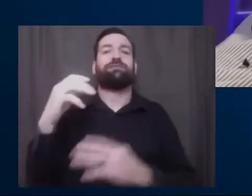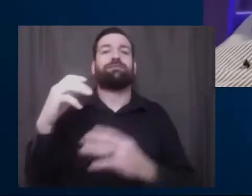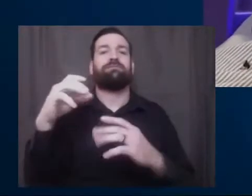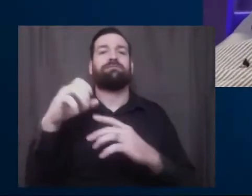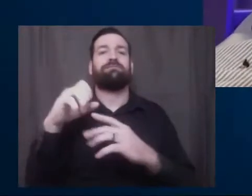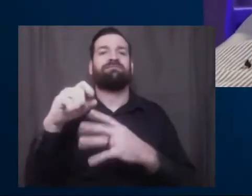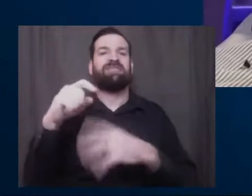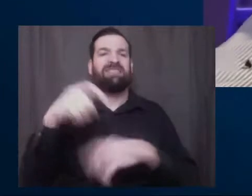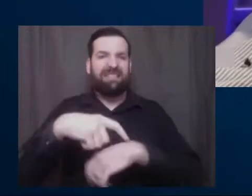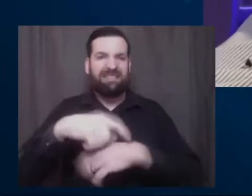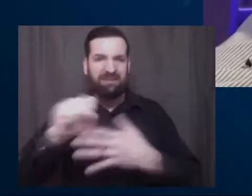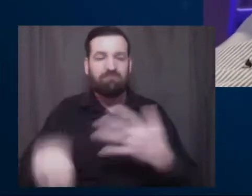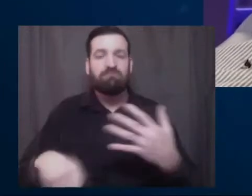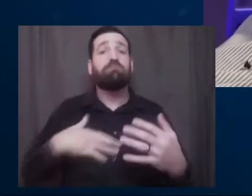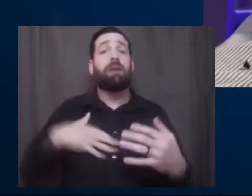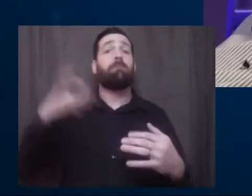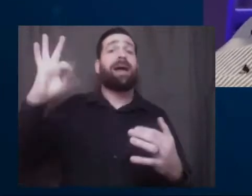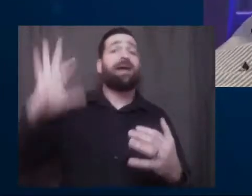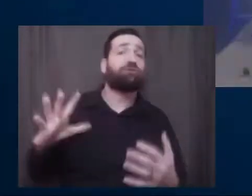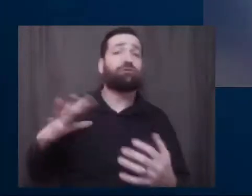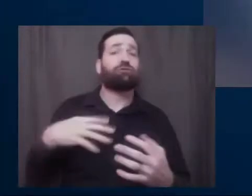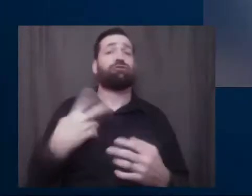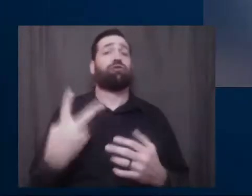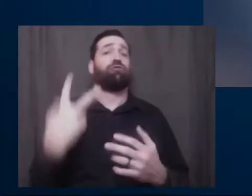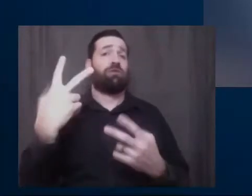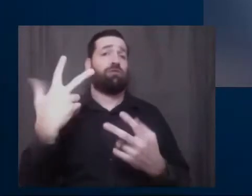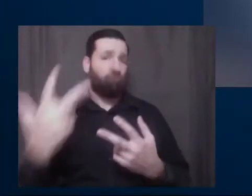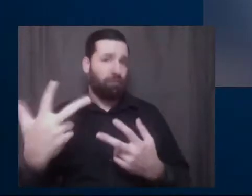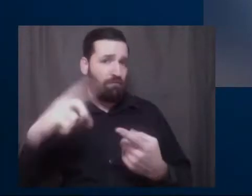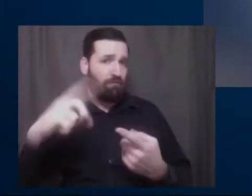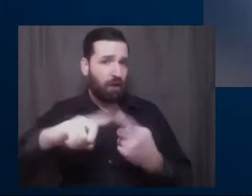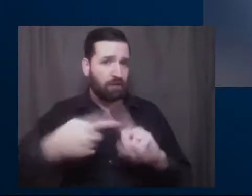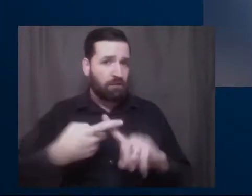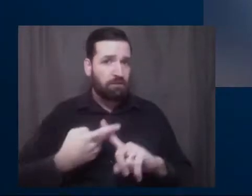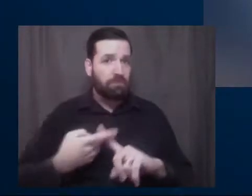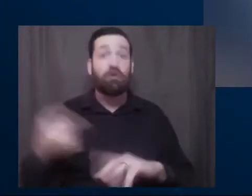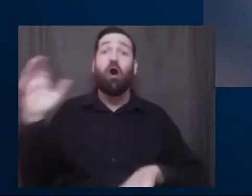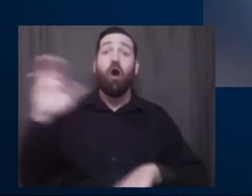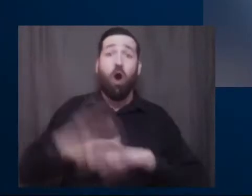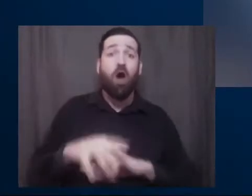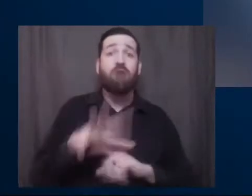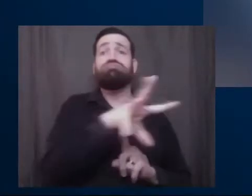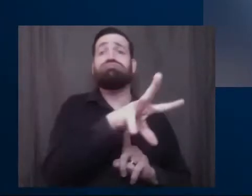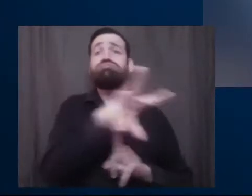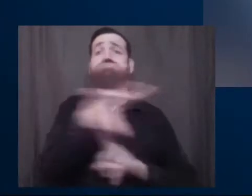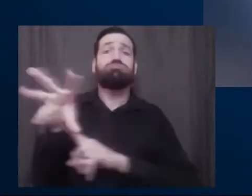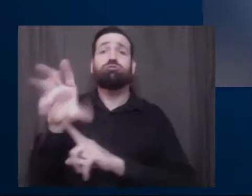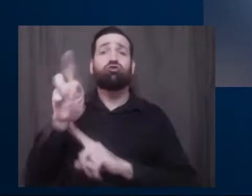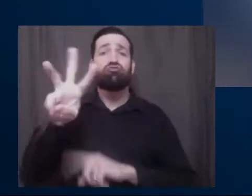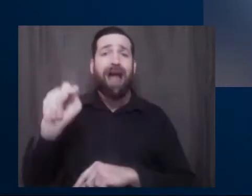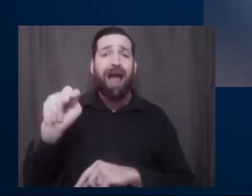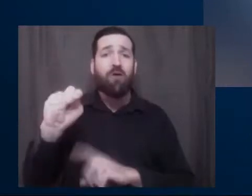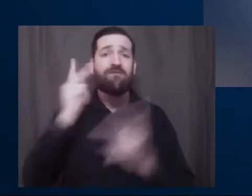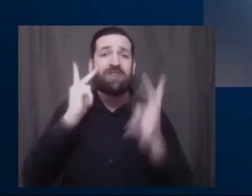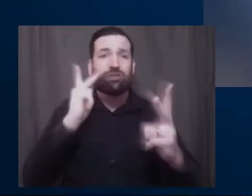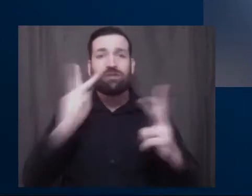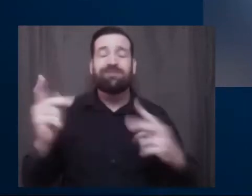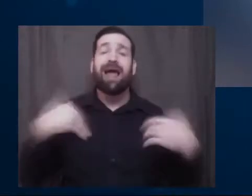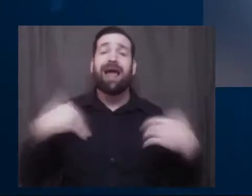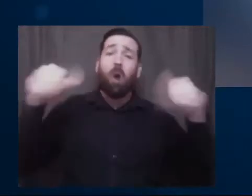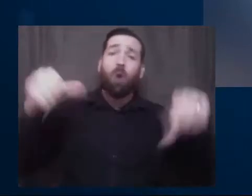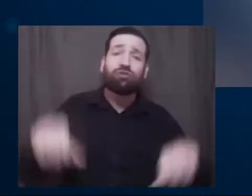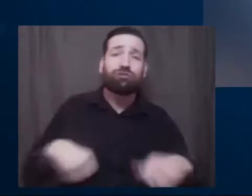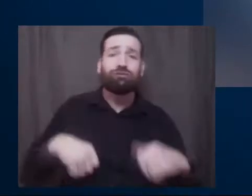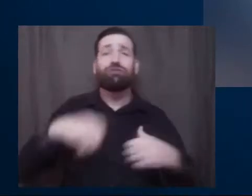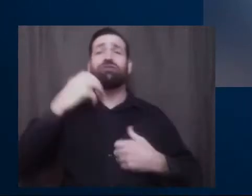my friends, we were all out at the game and we got on Crown Vision. We had our posters and we were cheering and it was just a great time.